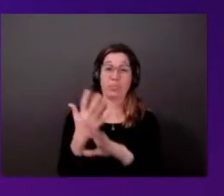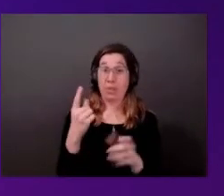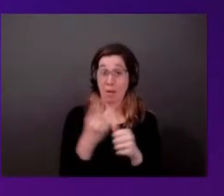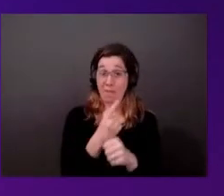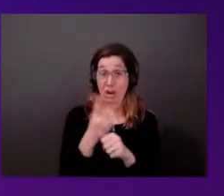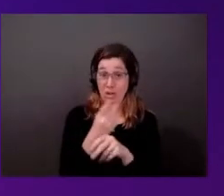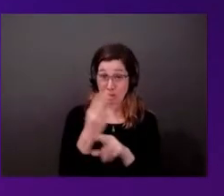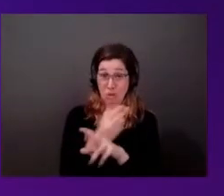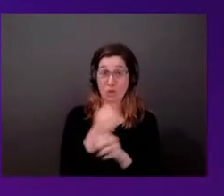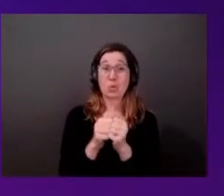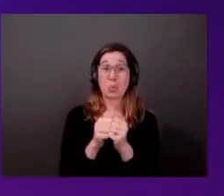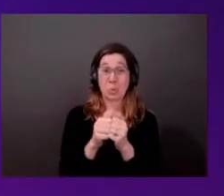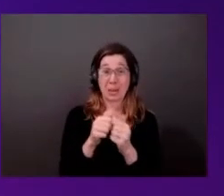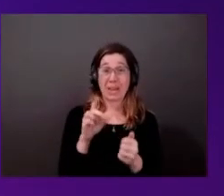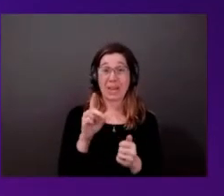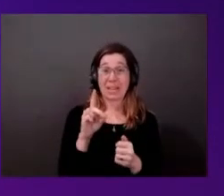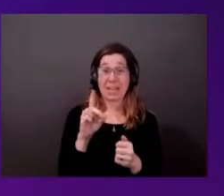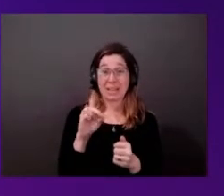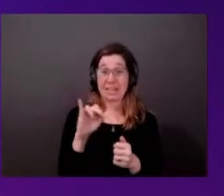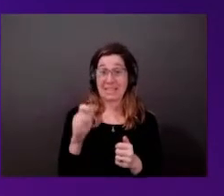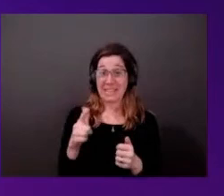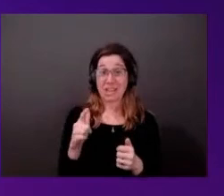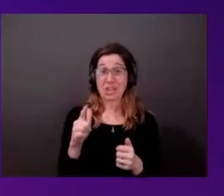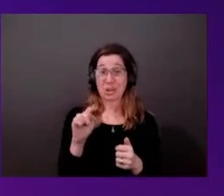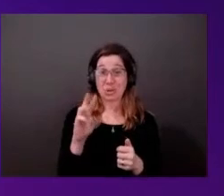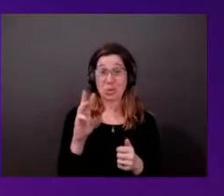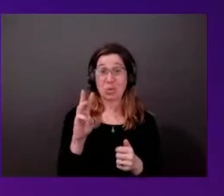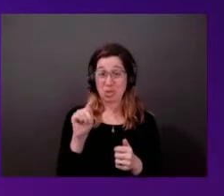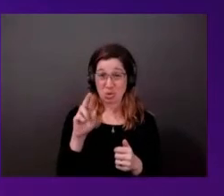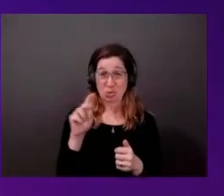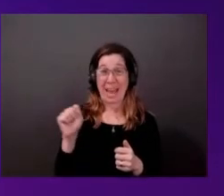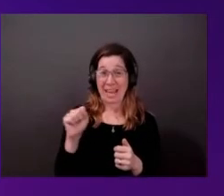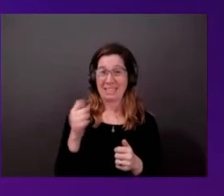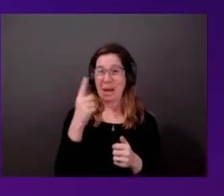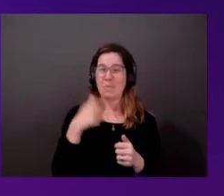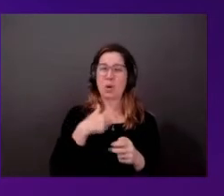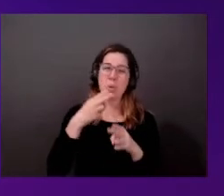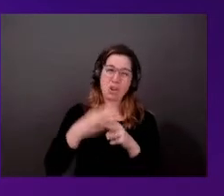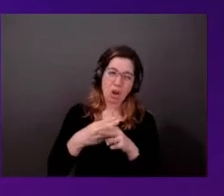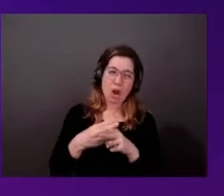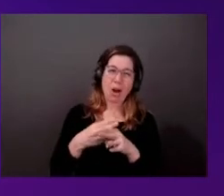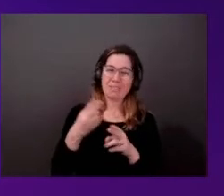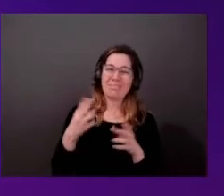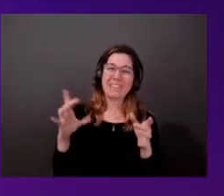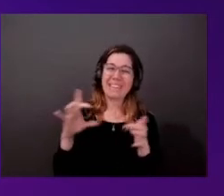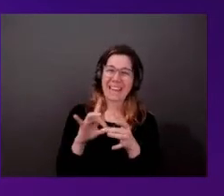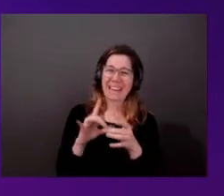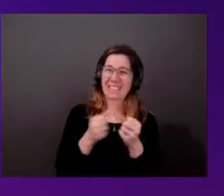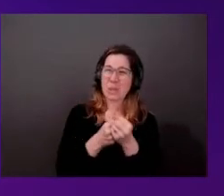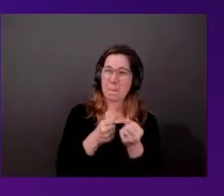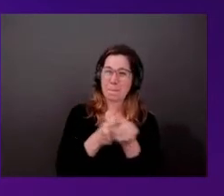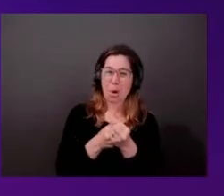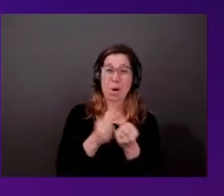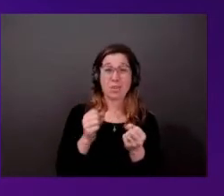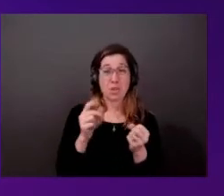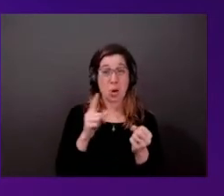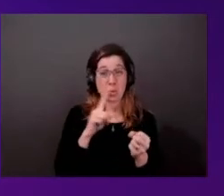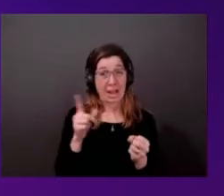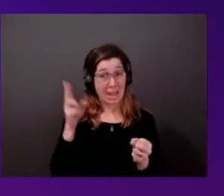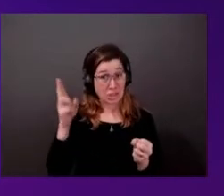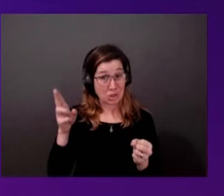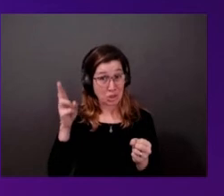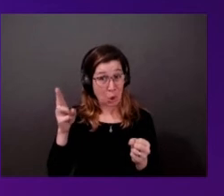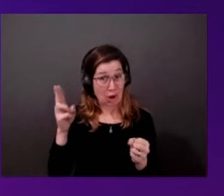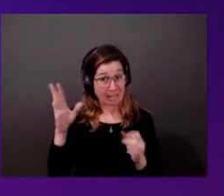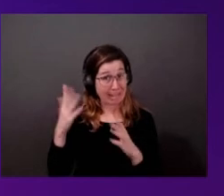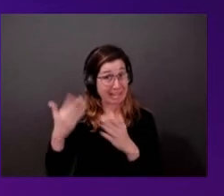a project we call Connected Support. So historically, we've got employees in the factory